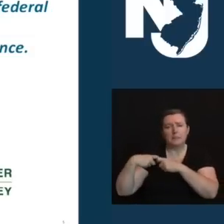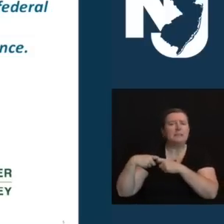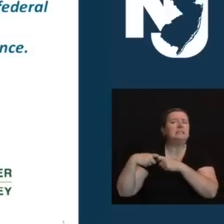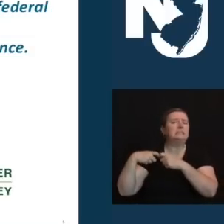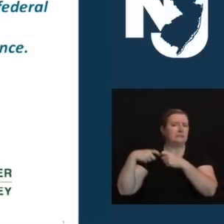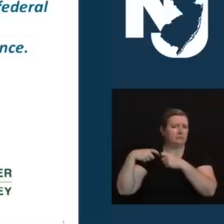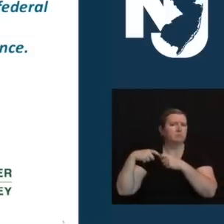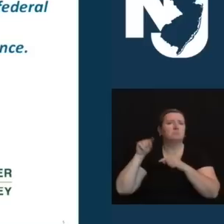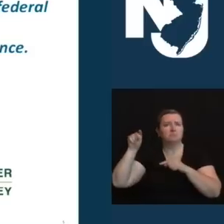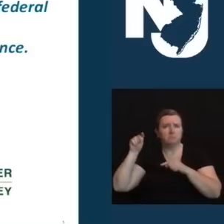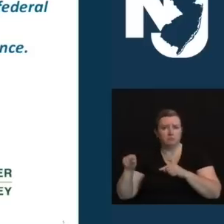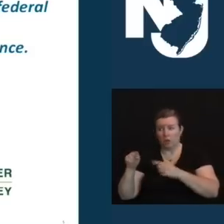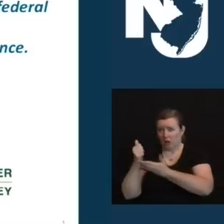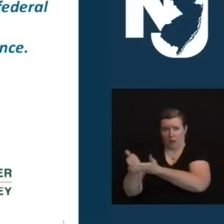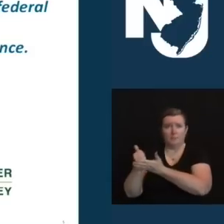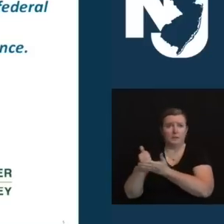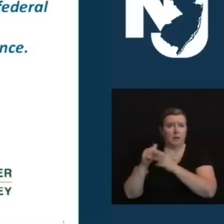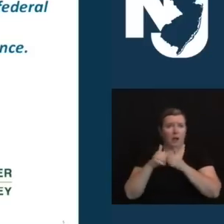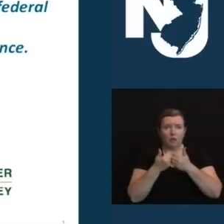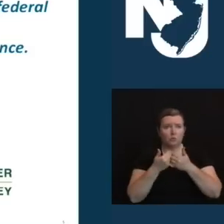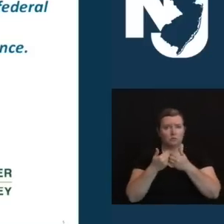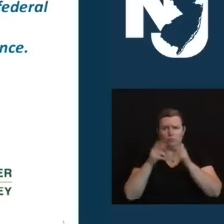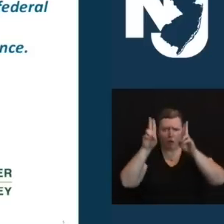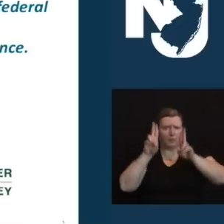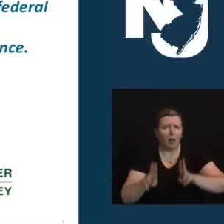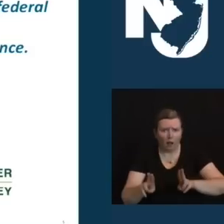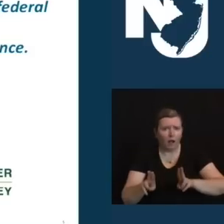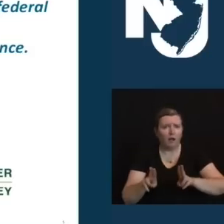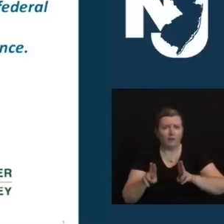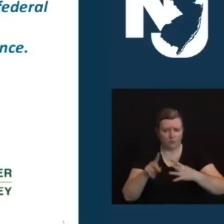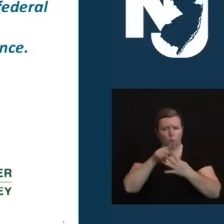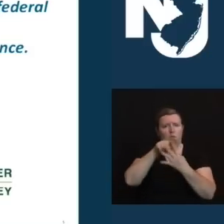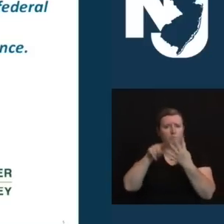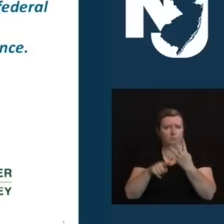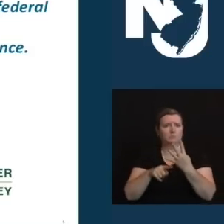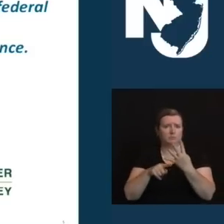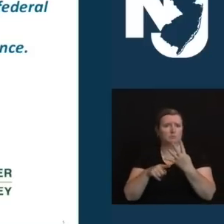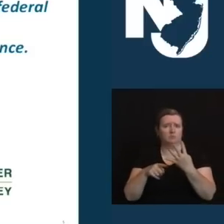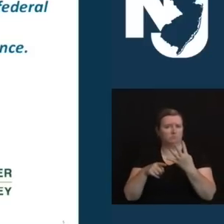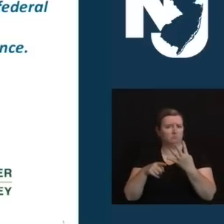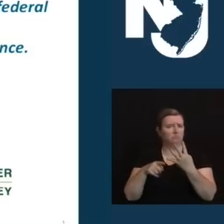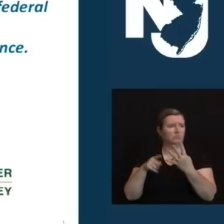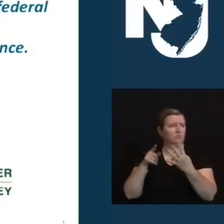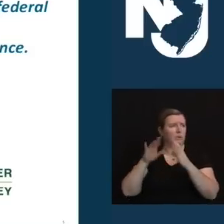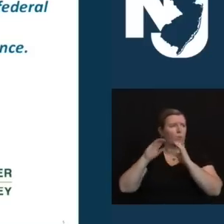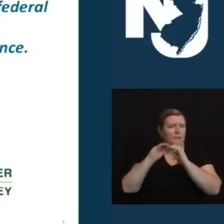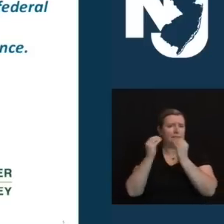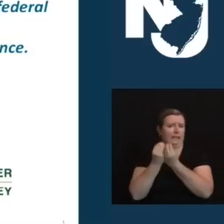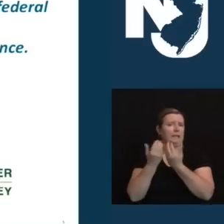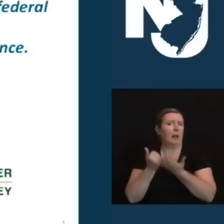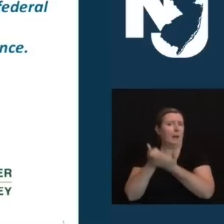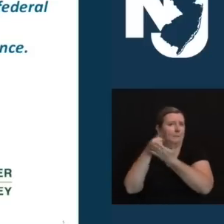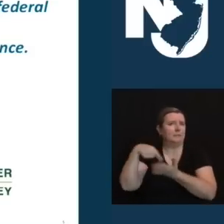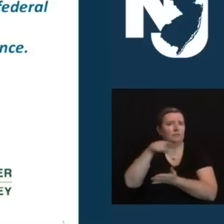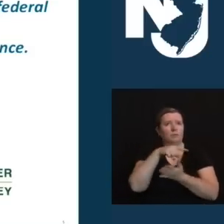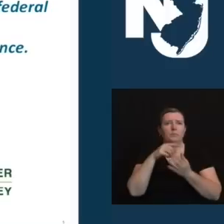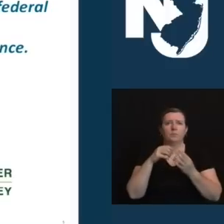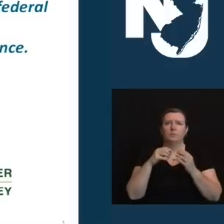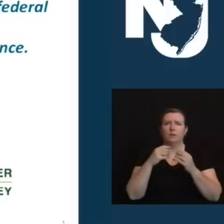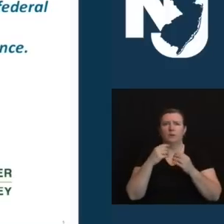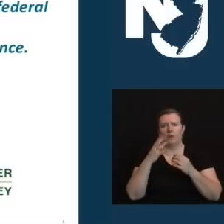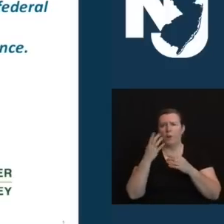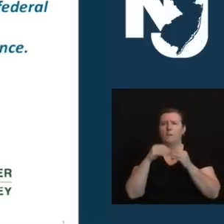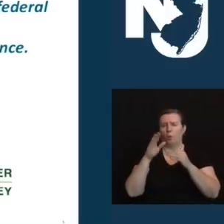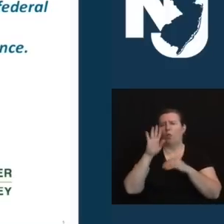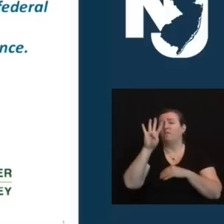small businesses apply for these SBA programs. Those 4 organizations have helped more than 400 applications go into those programs, which is a lot.